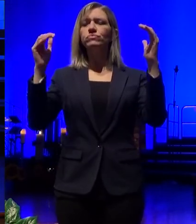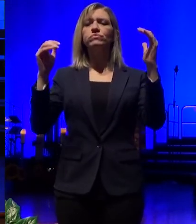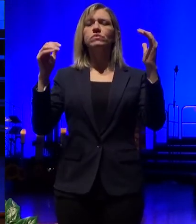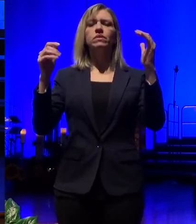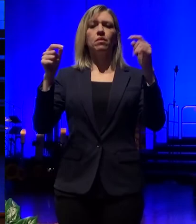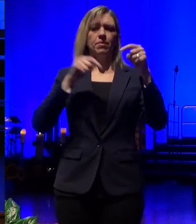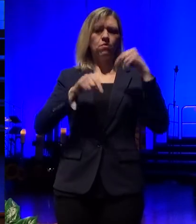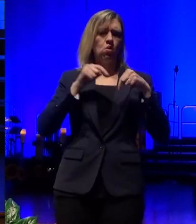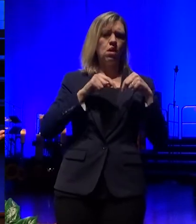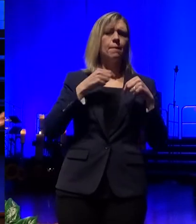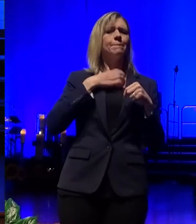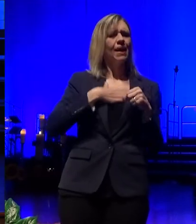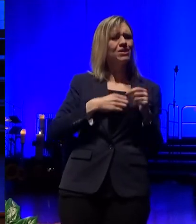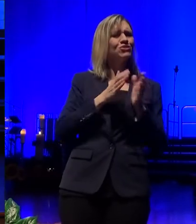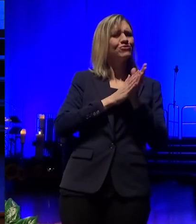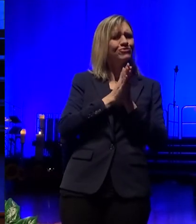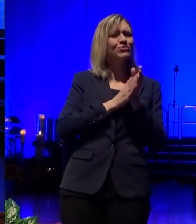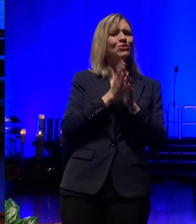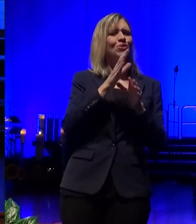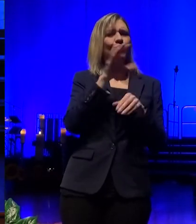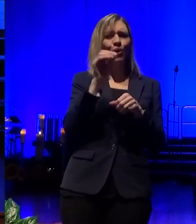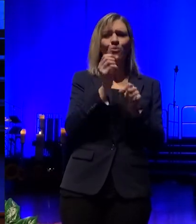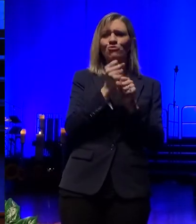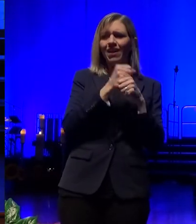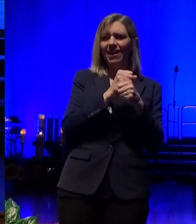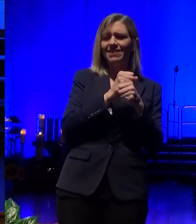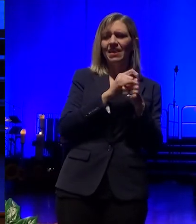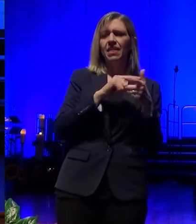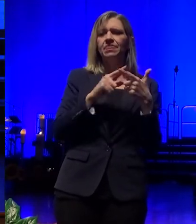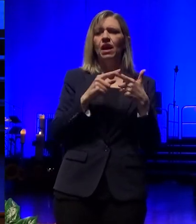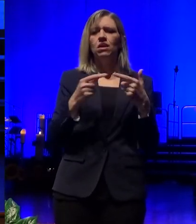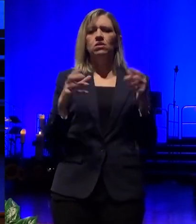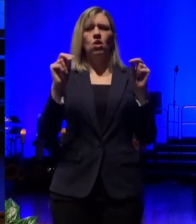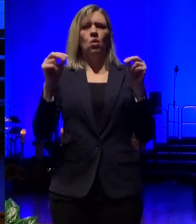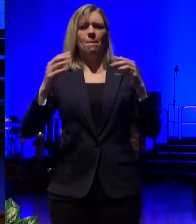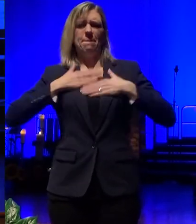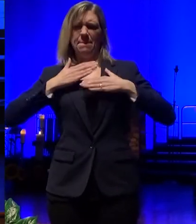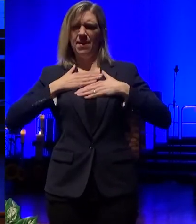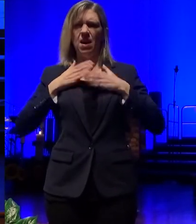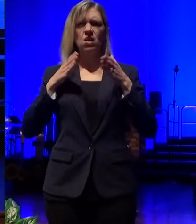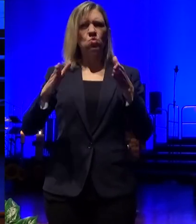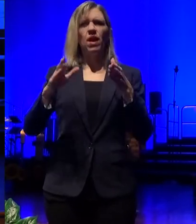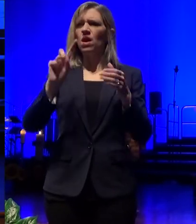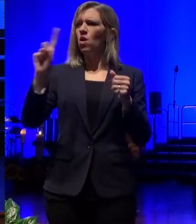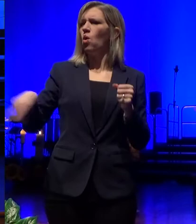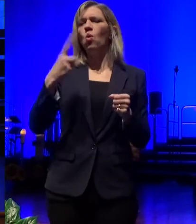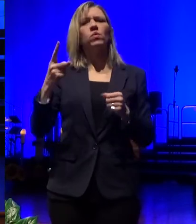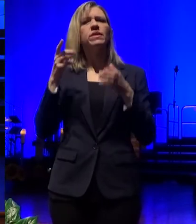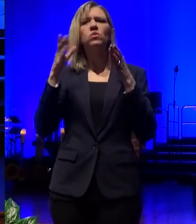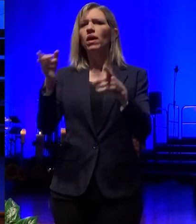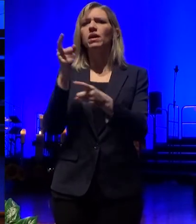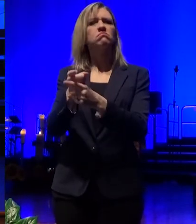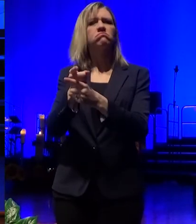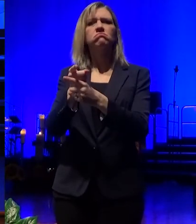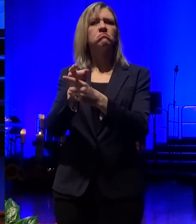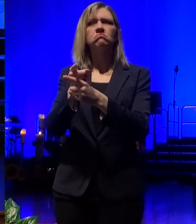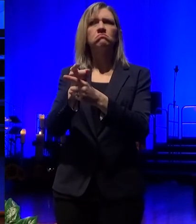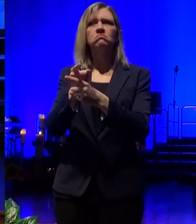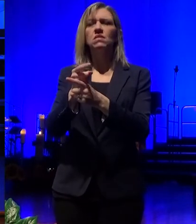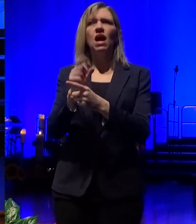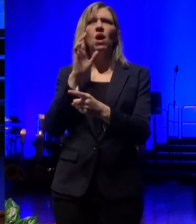stands of co-creation to righteousness about the way I see things is the only way that's correct. And I'm going to